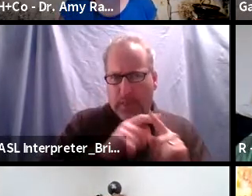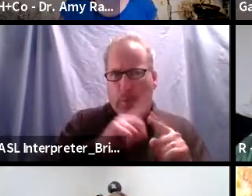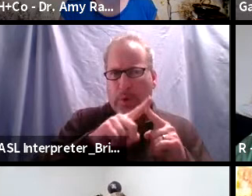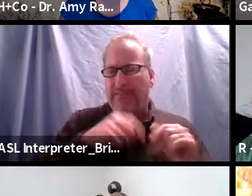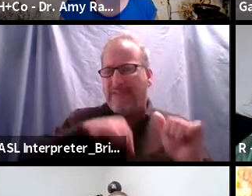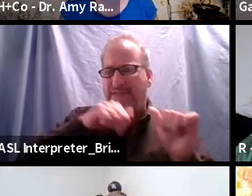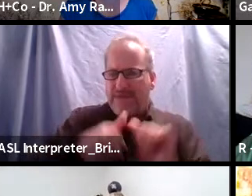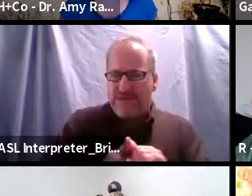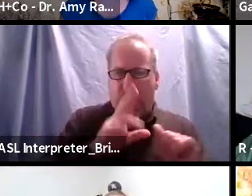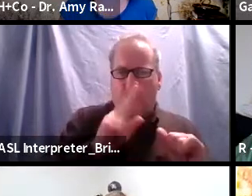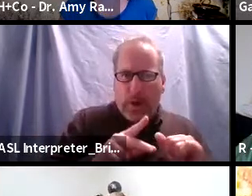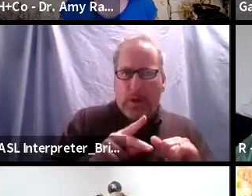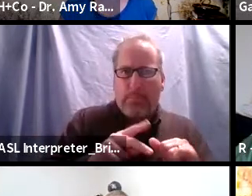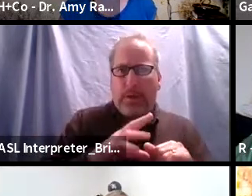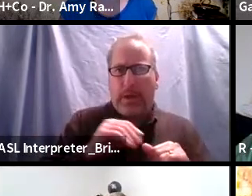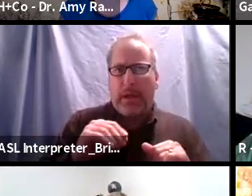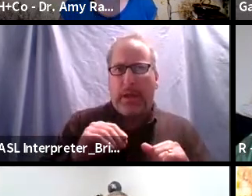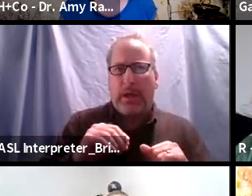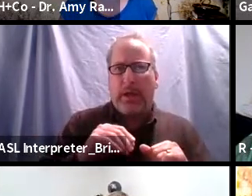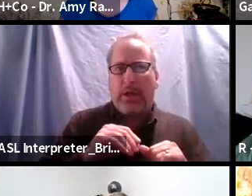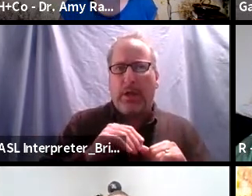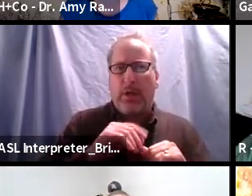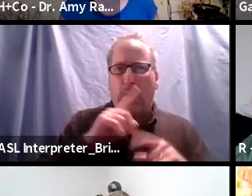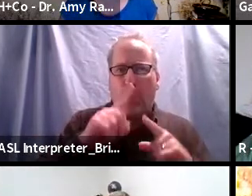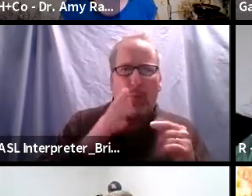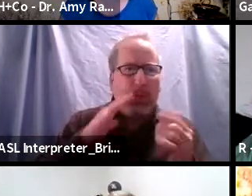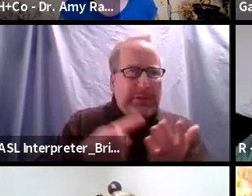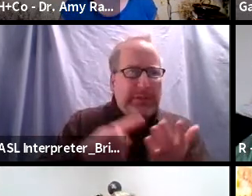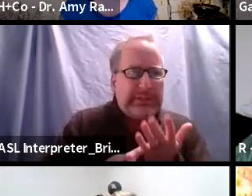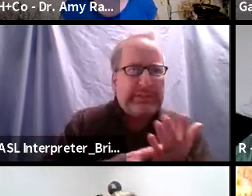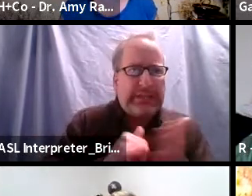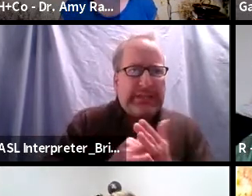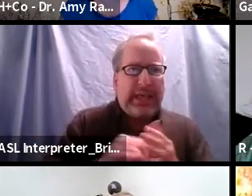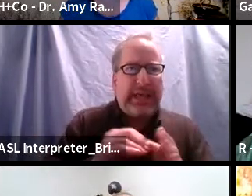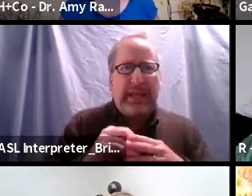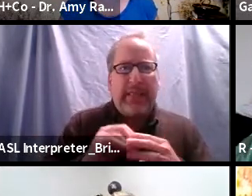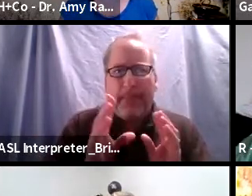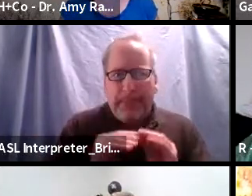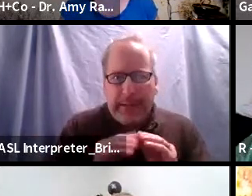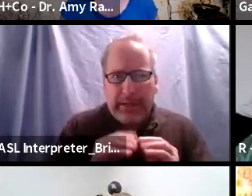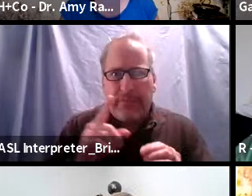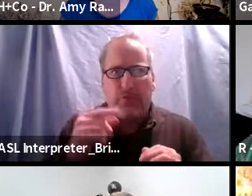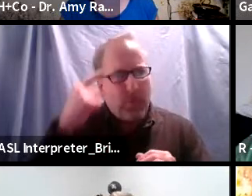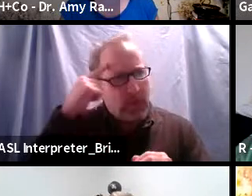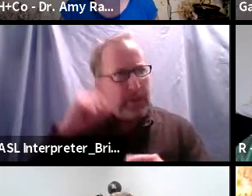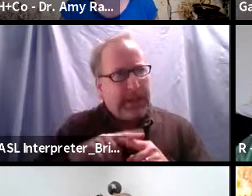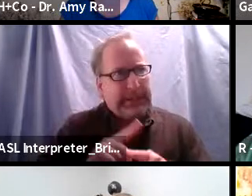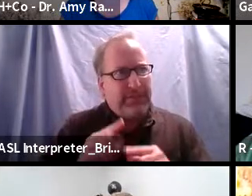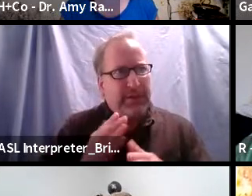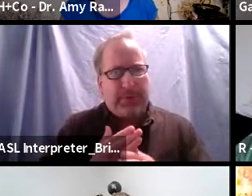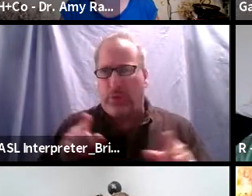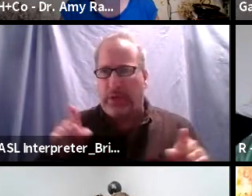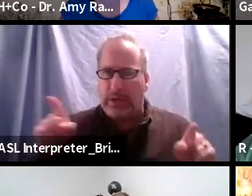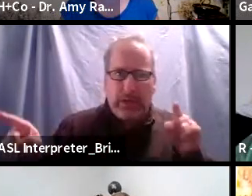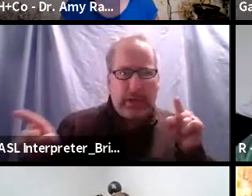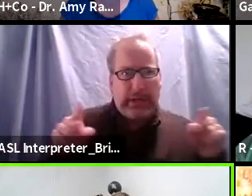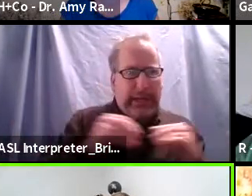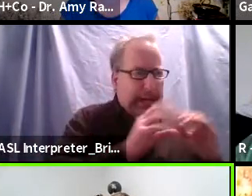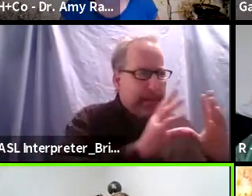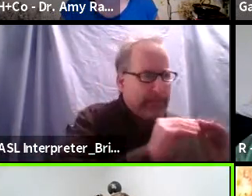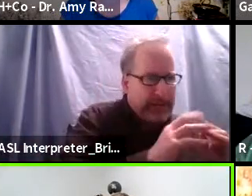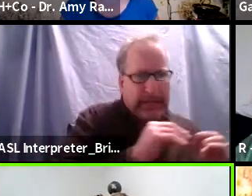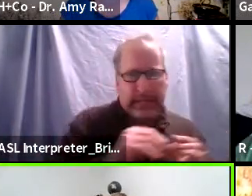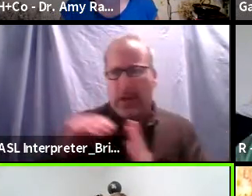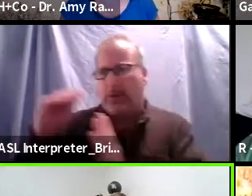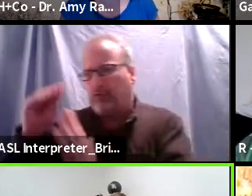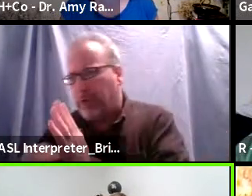will actually be verbalized in the meetings, and if you all have thought about differentiating between those two.